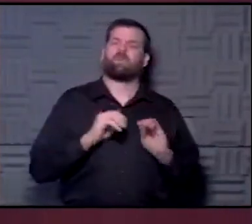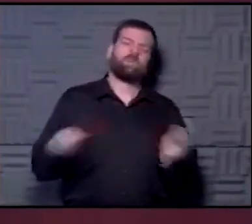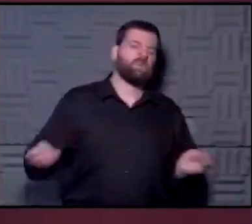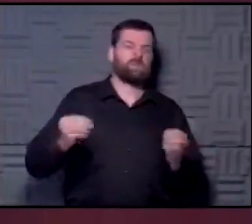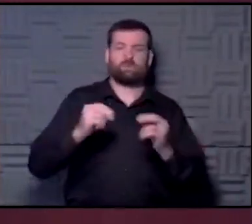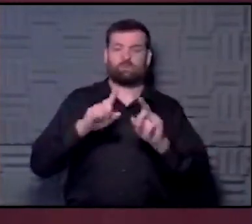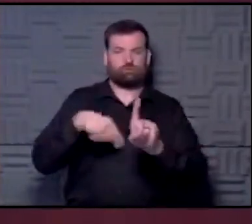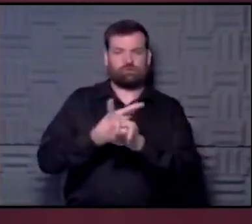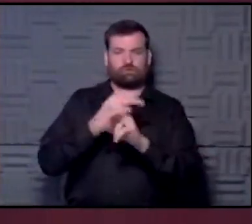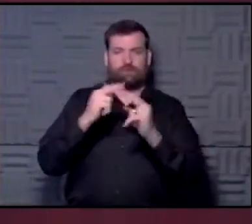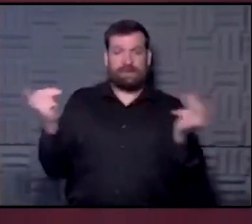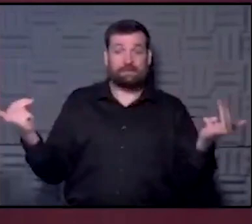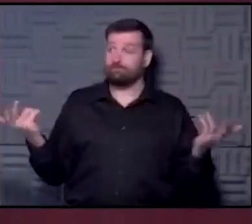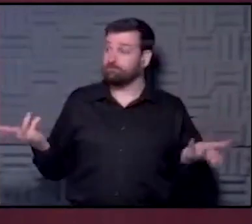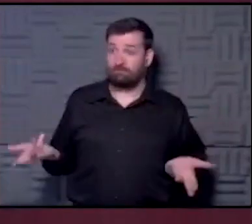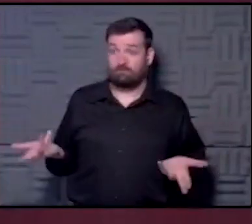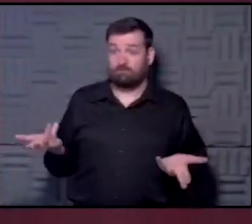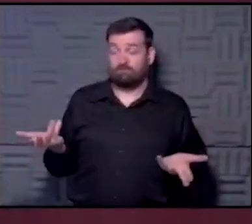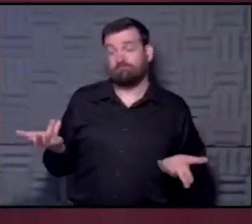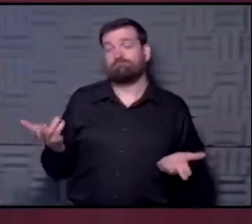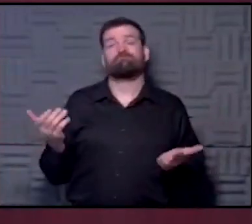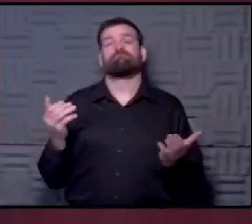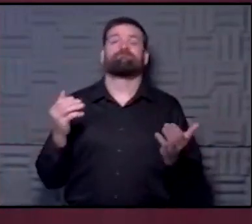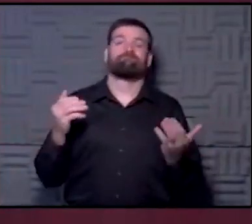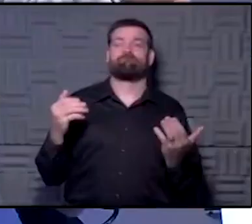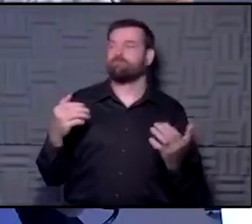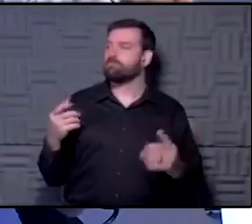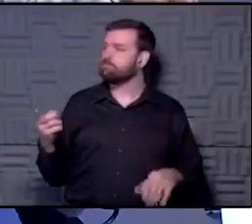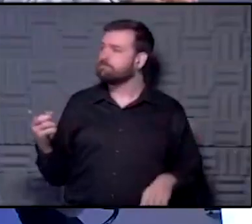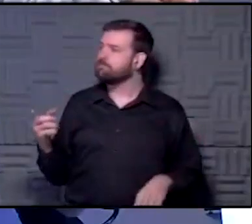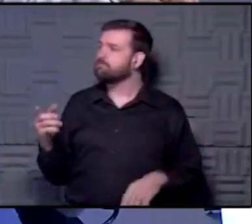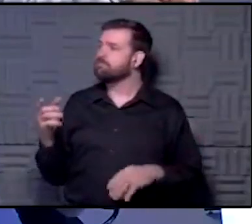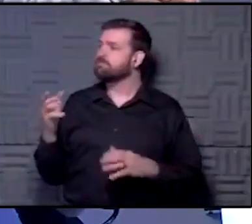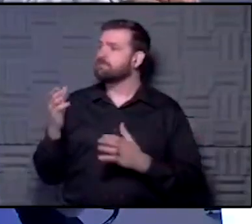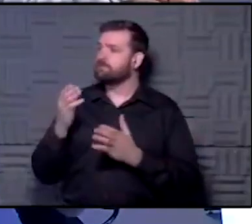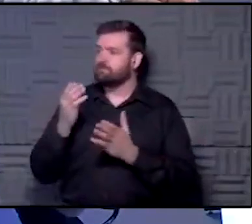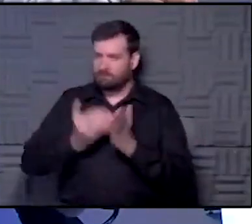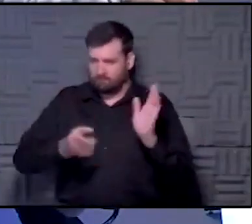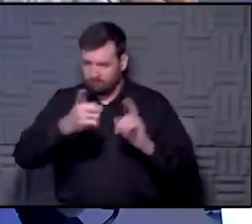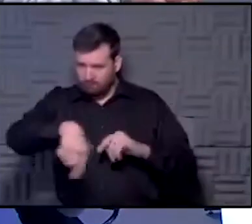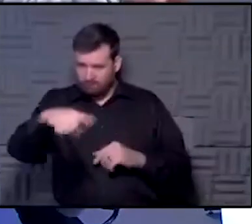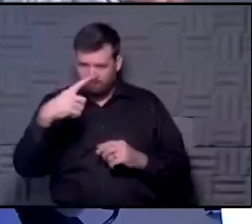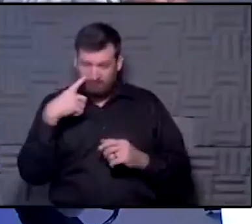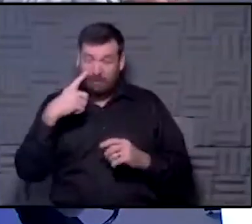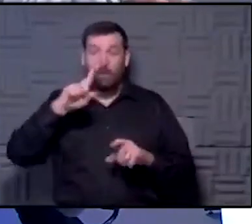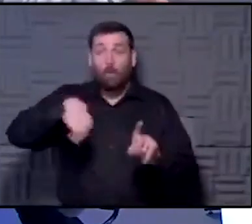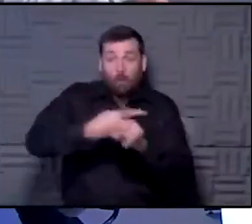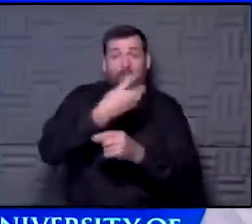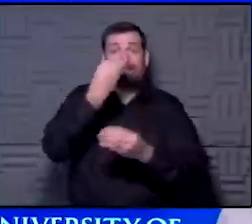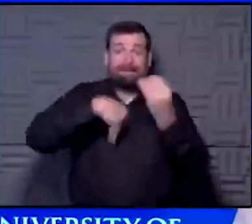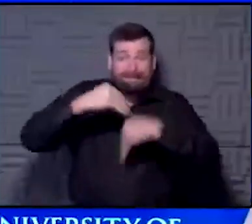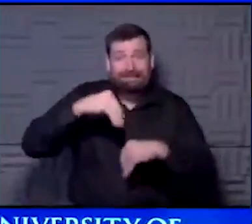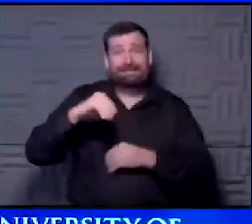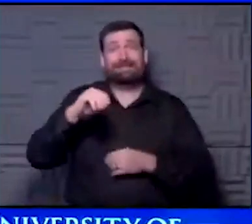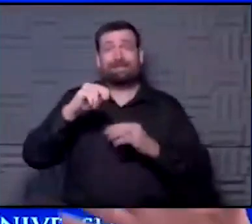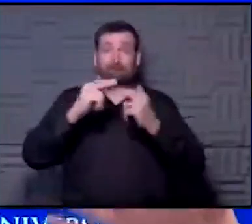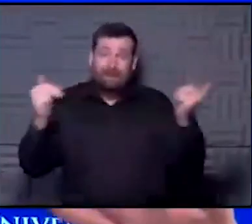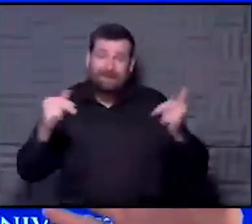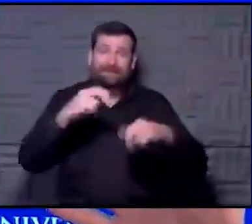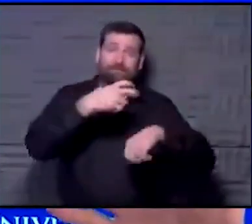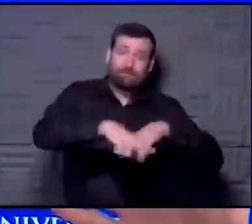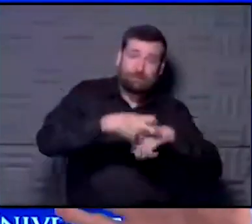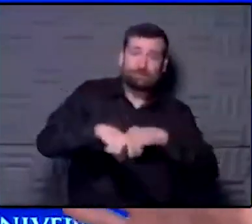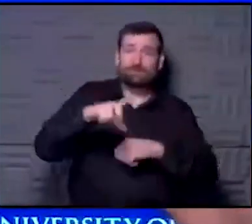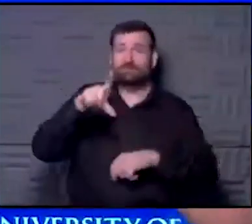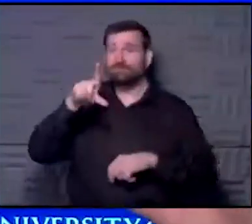bacon, well then, we're going to have to make that compromise. So I don't want the listening audience to think I only eat bacon, chips, and fried chicken. Those are really good. Well,